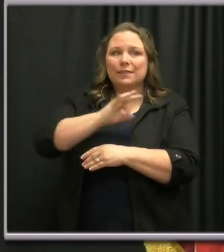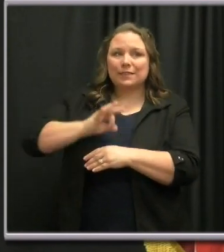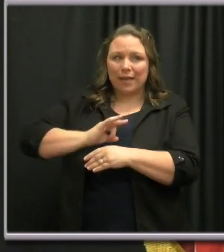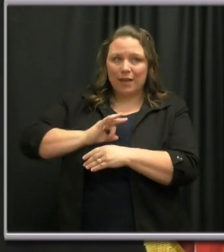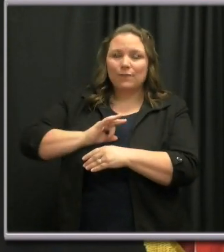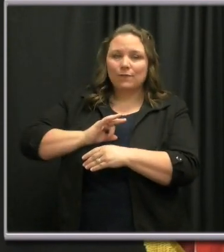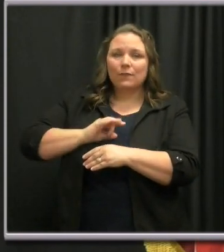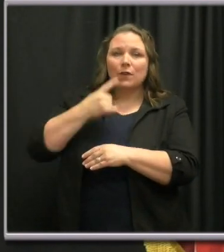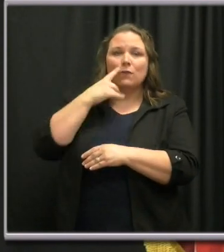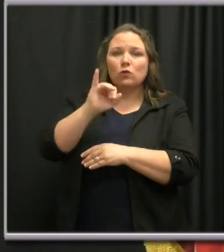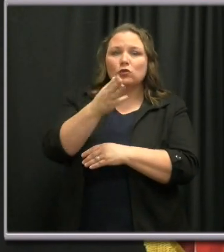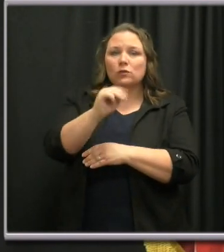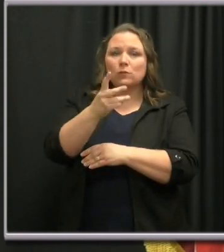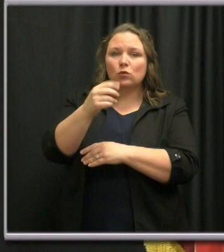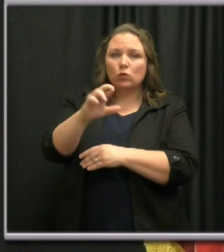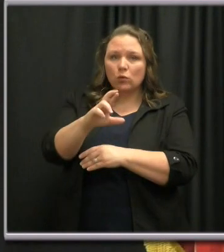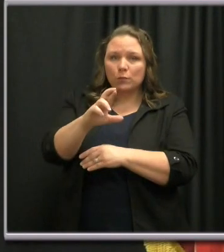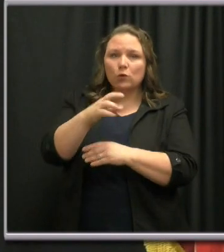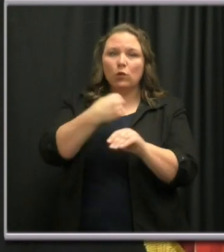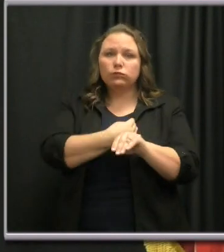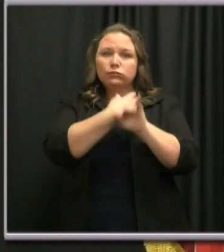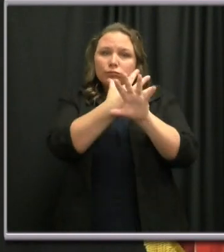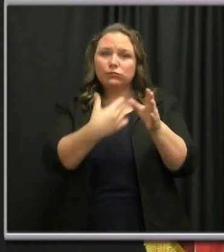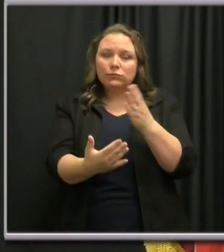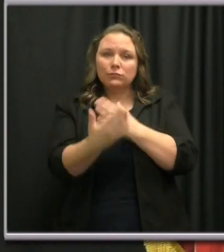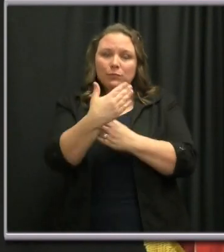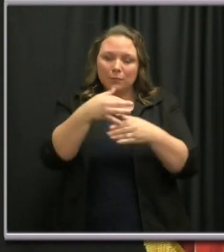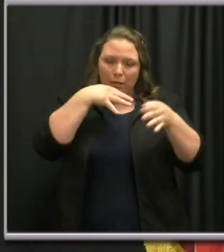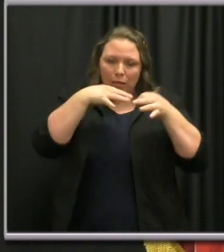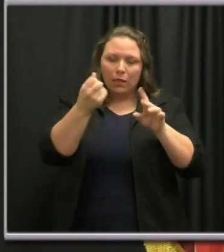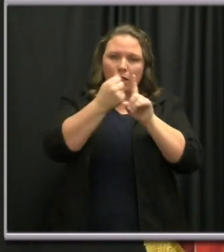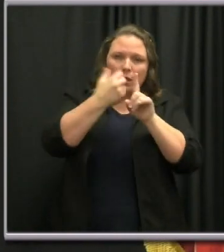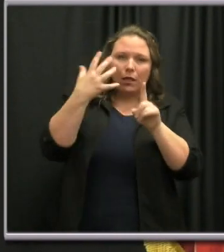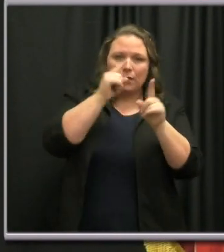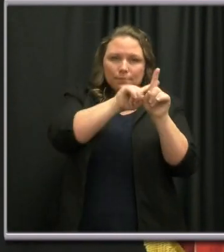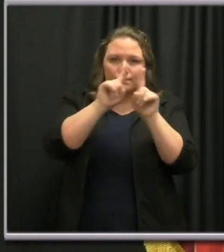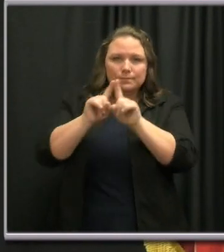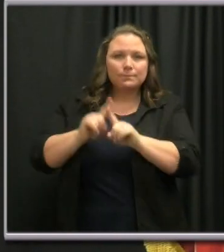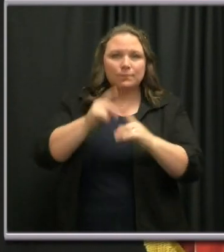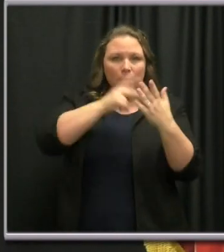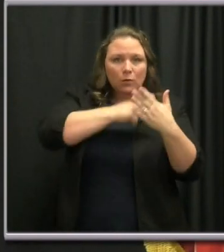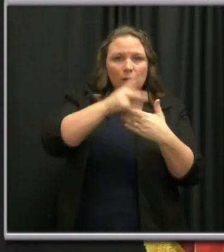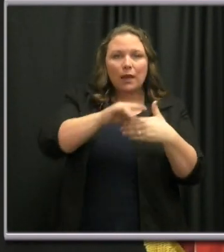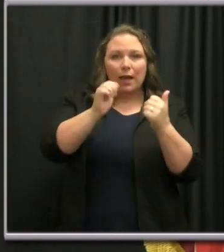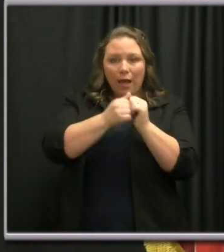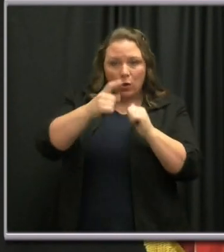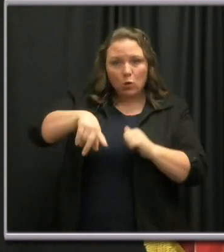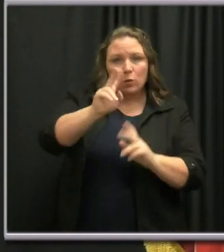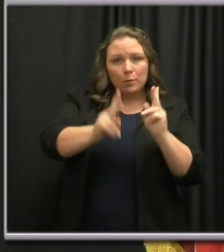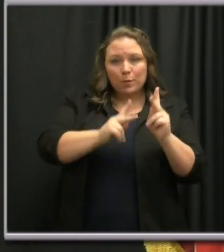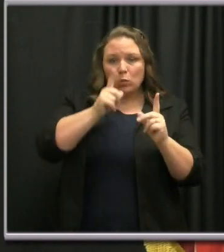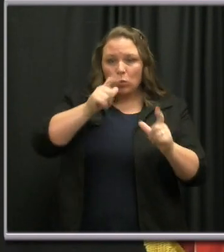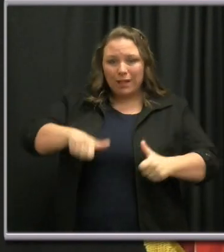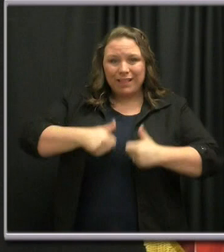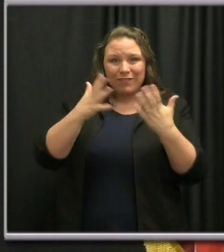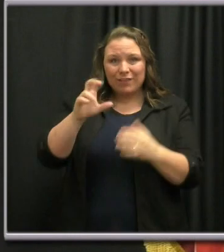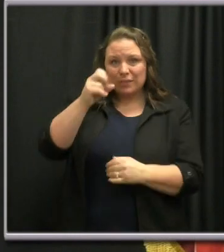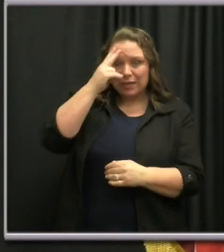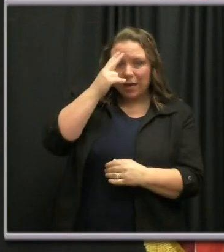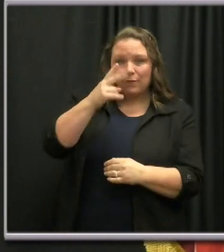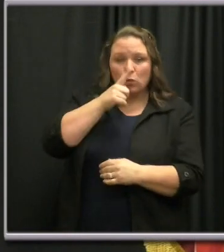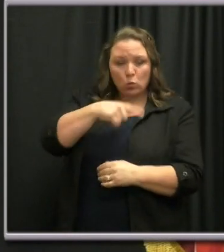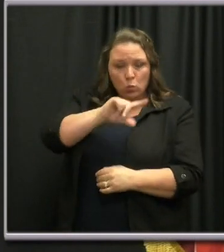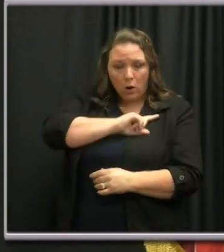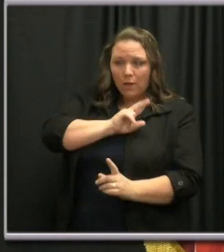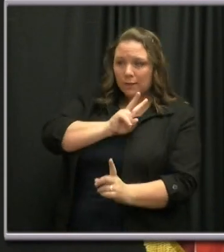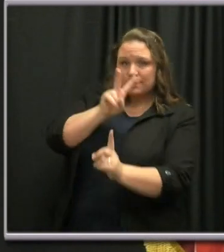video conference this morning to explain these various programs and how Nashvillians who qualify can obtain